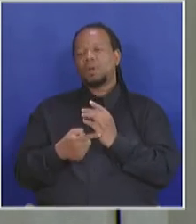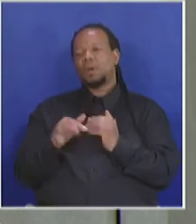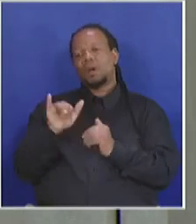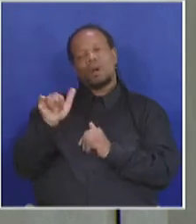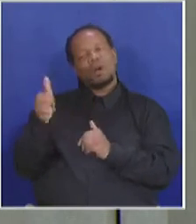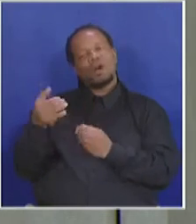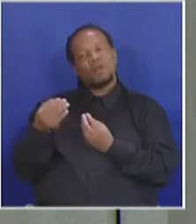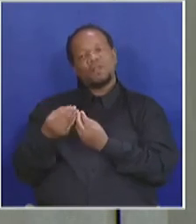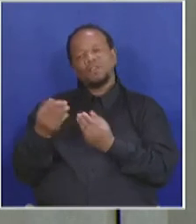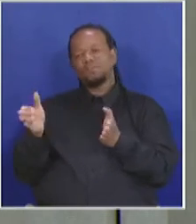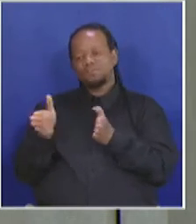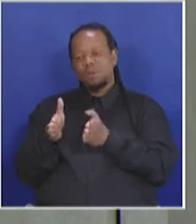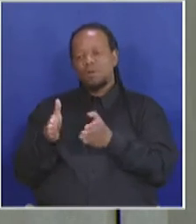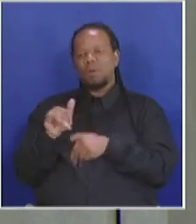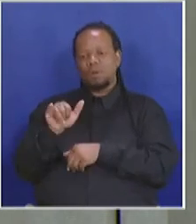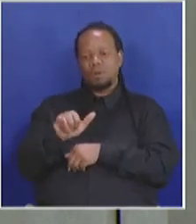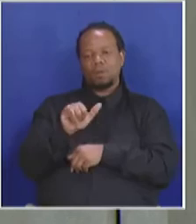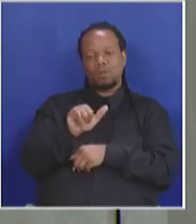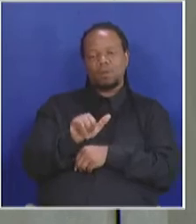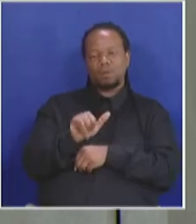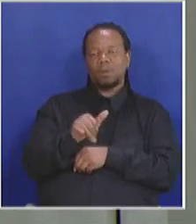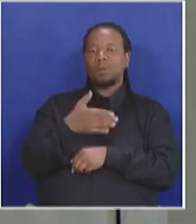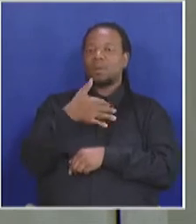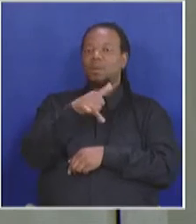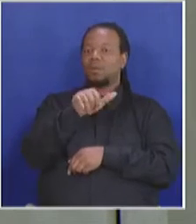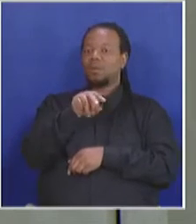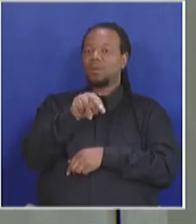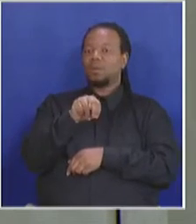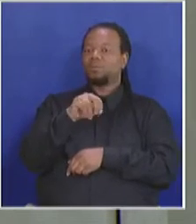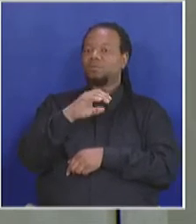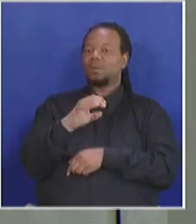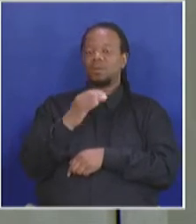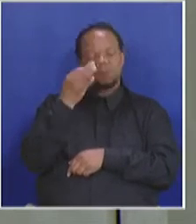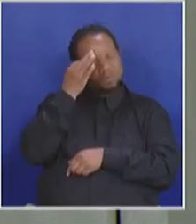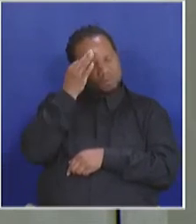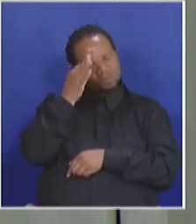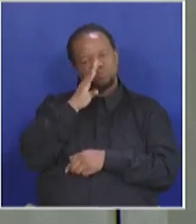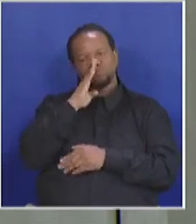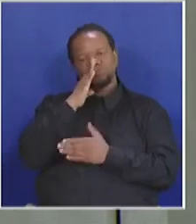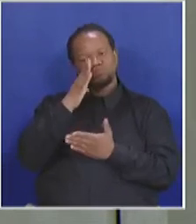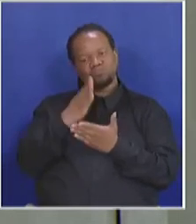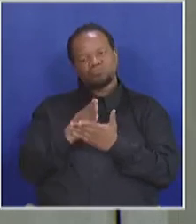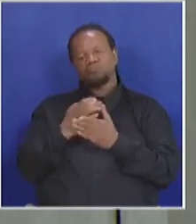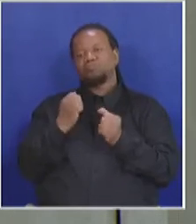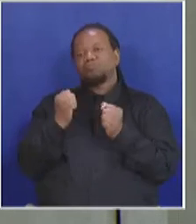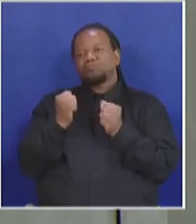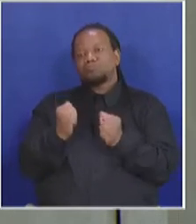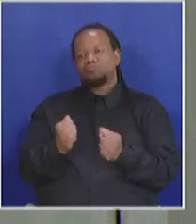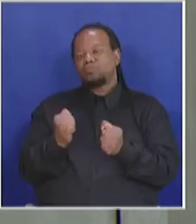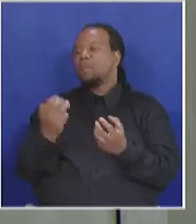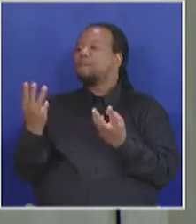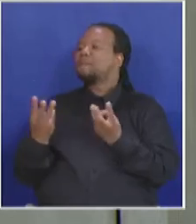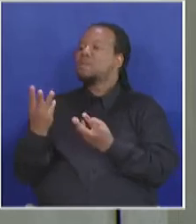I conclude, honorable members, as the ANC government, we remain resolute that public participation is